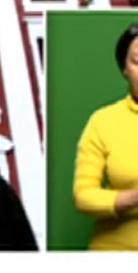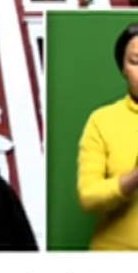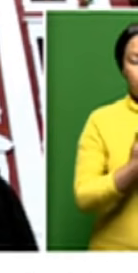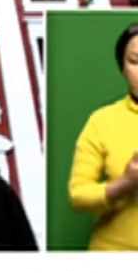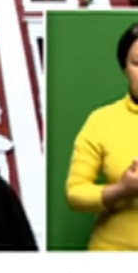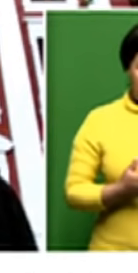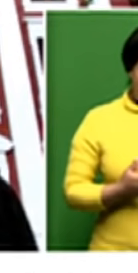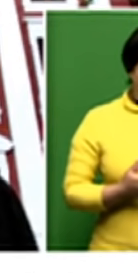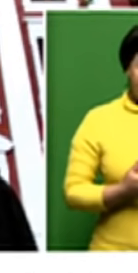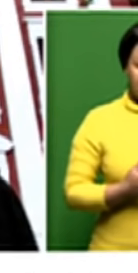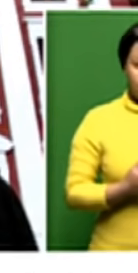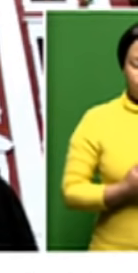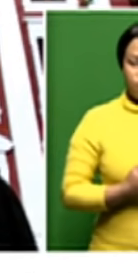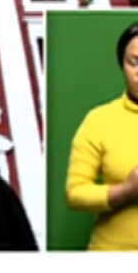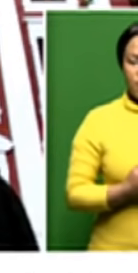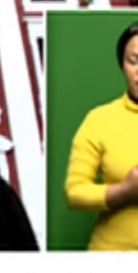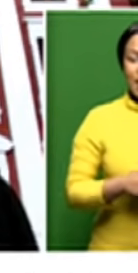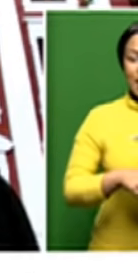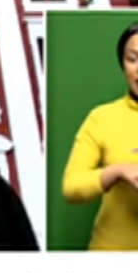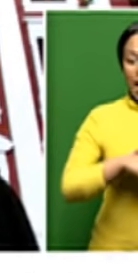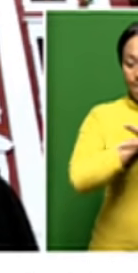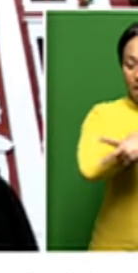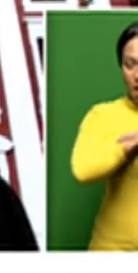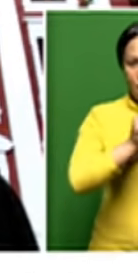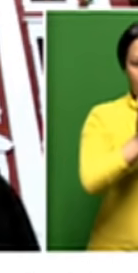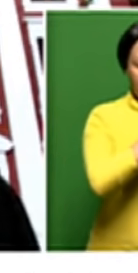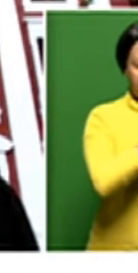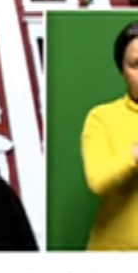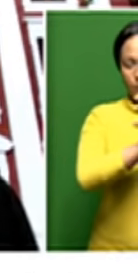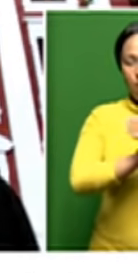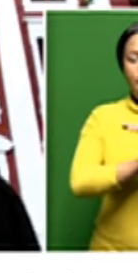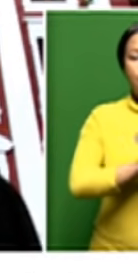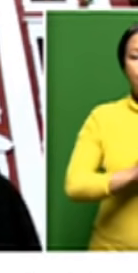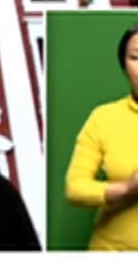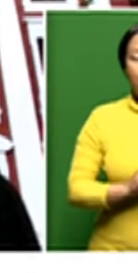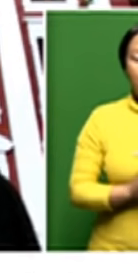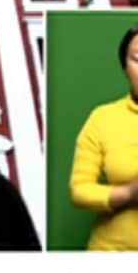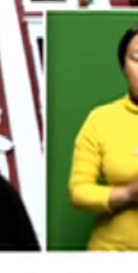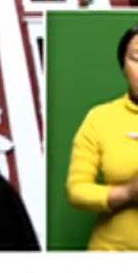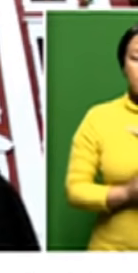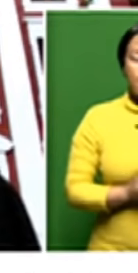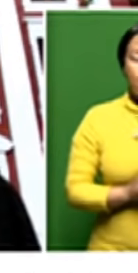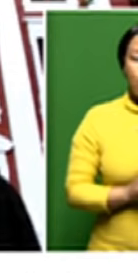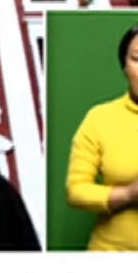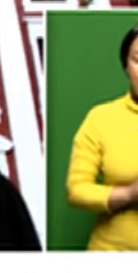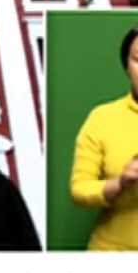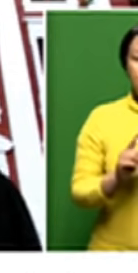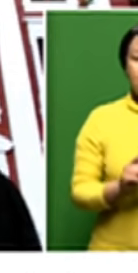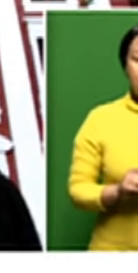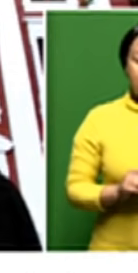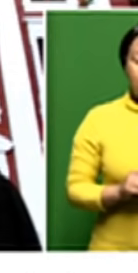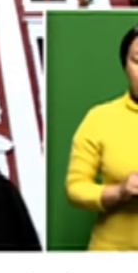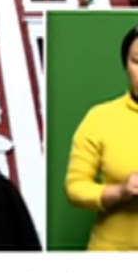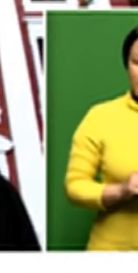area said that when the looting started at the Jabulani Mall and also at the Protea Glen shopping center,